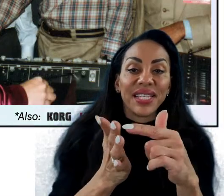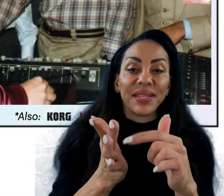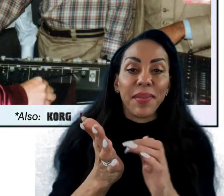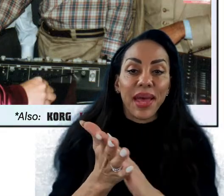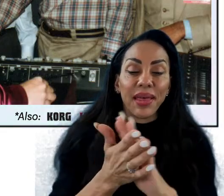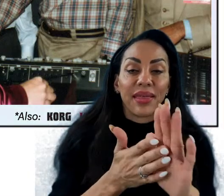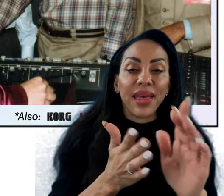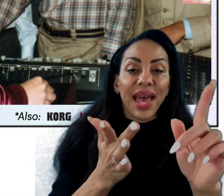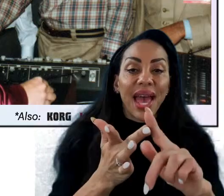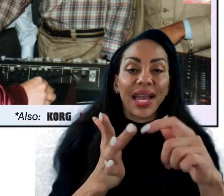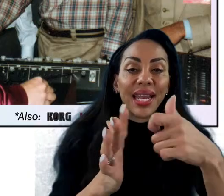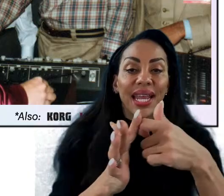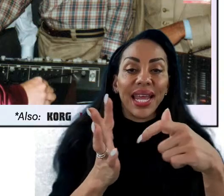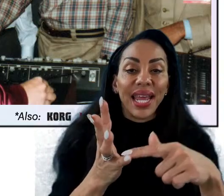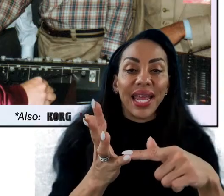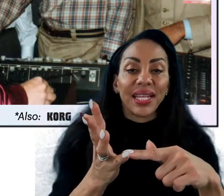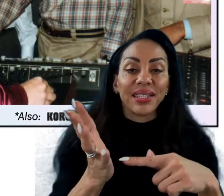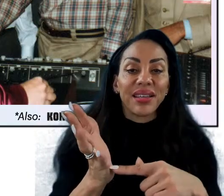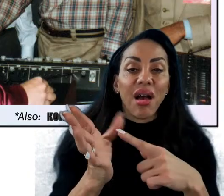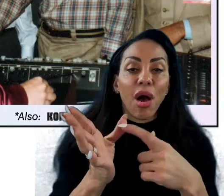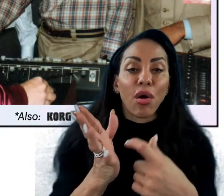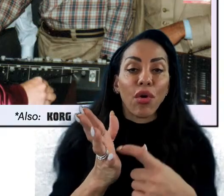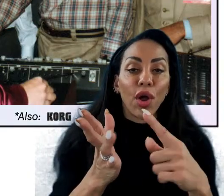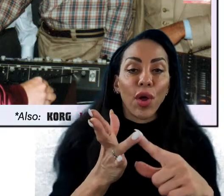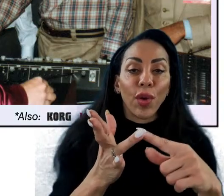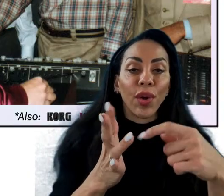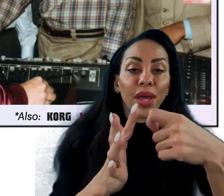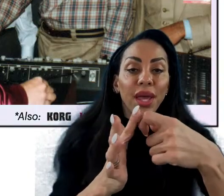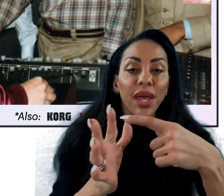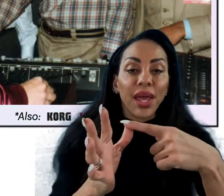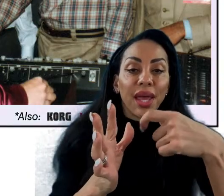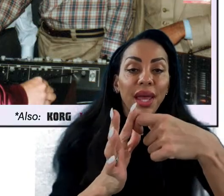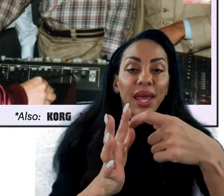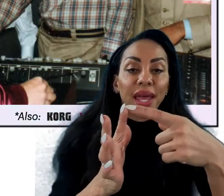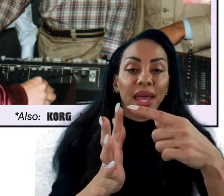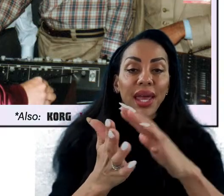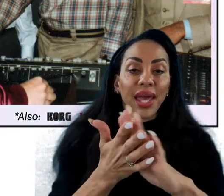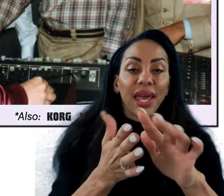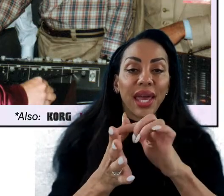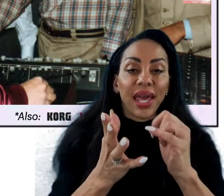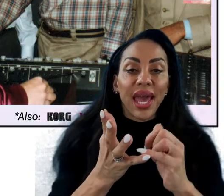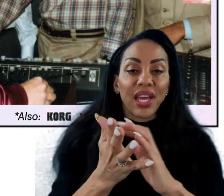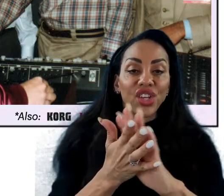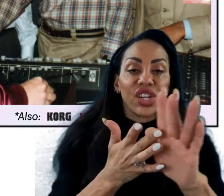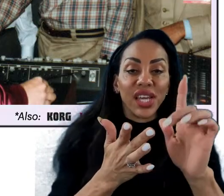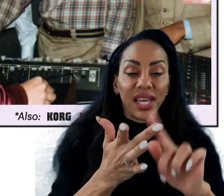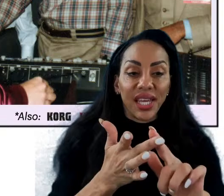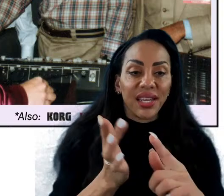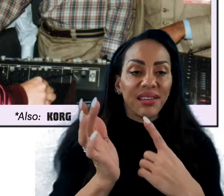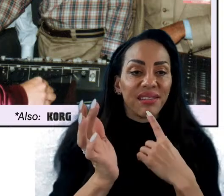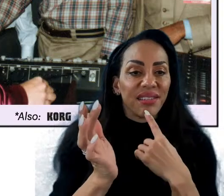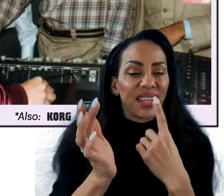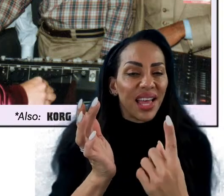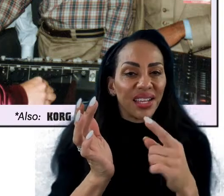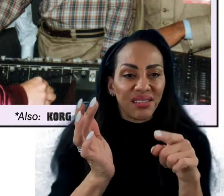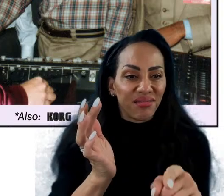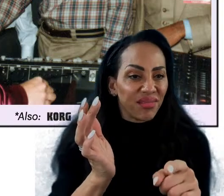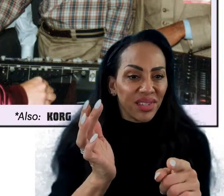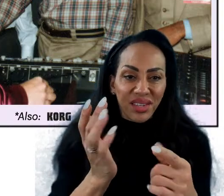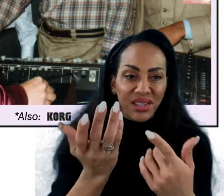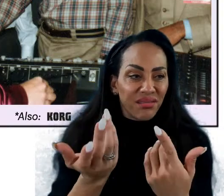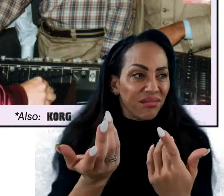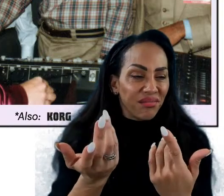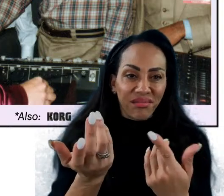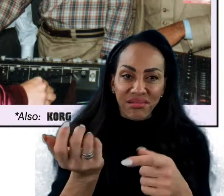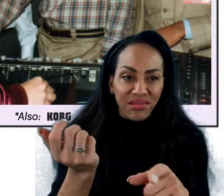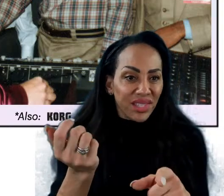members of 2 different synthesizer companies, were saying to each other, no synth is an island, Dave, no synth is an island,